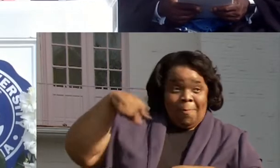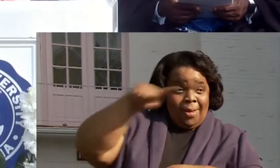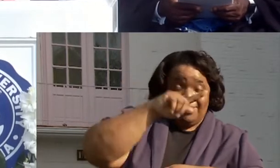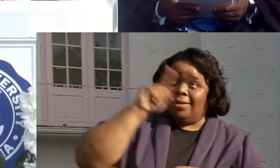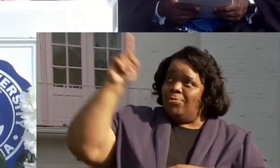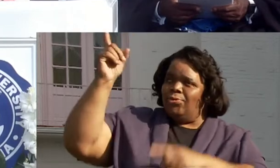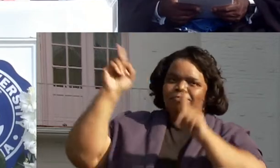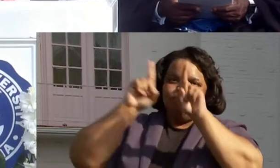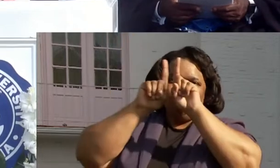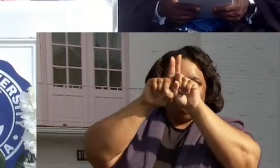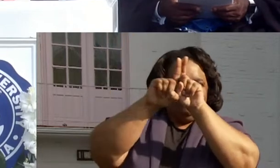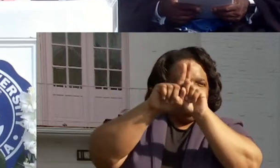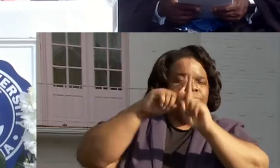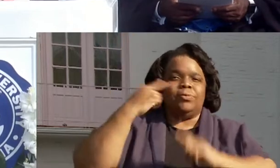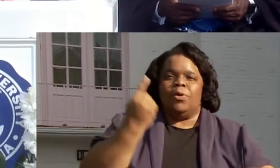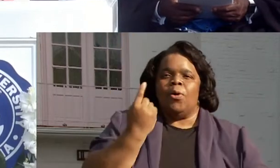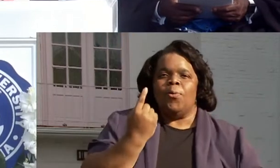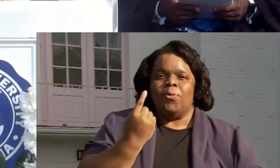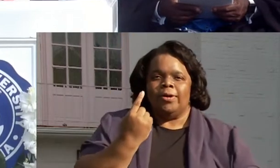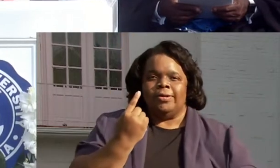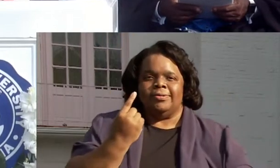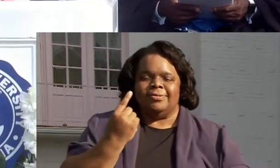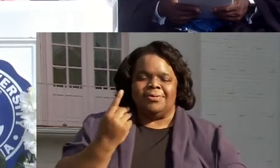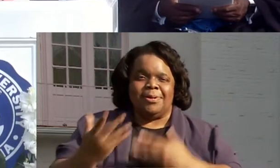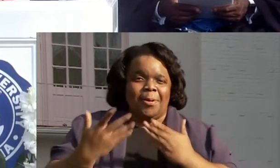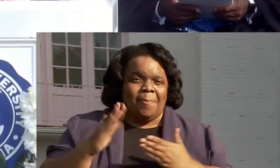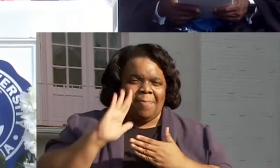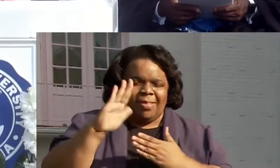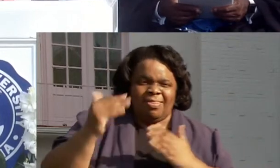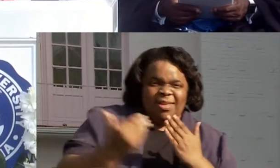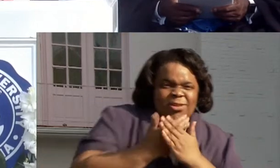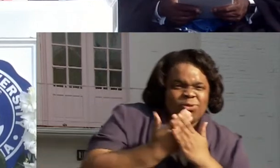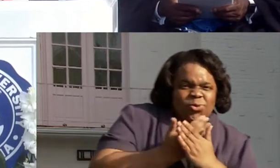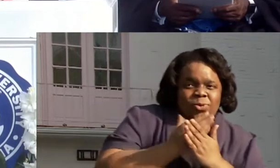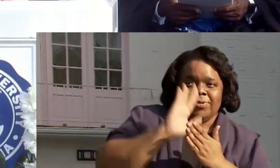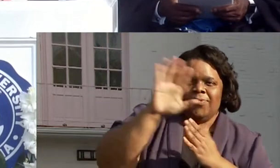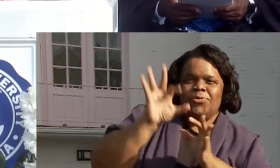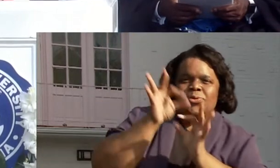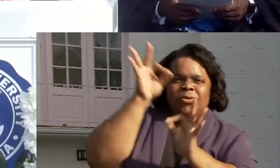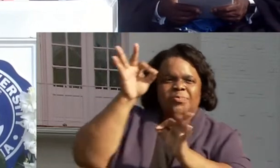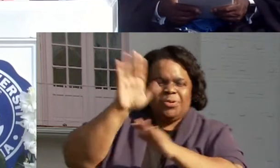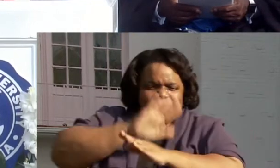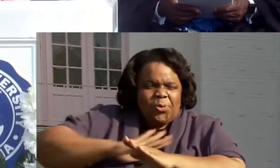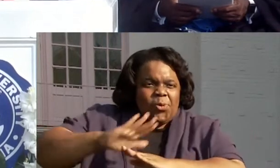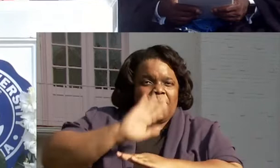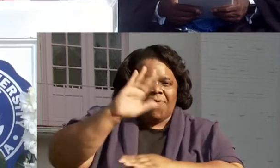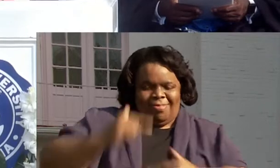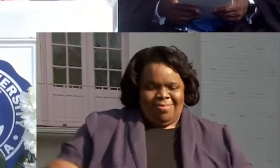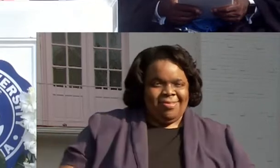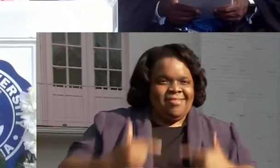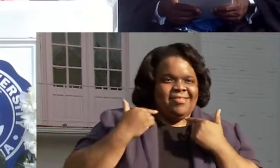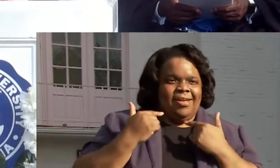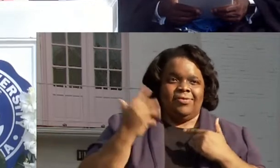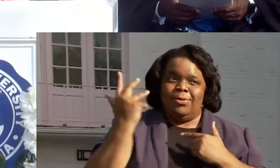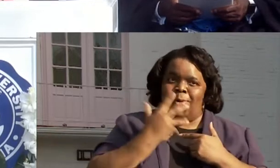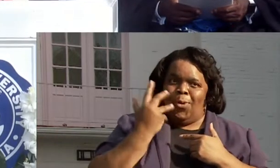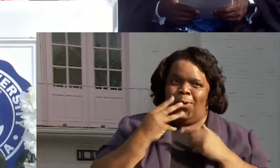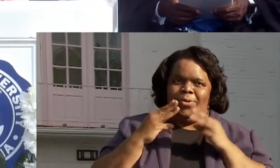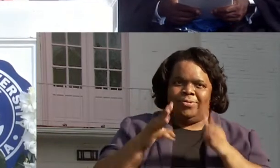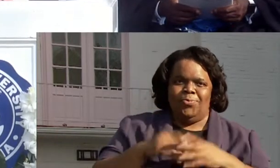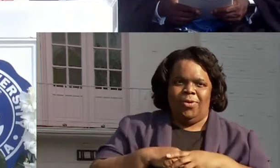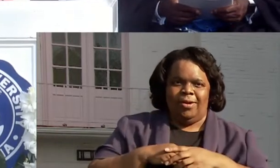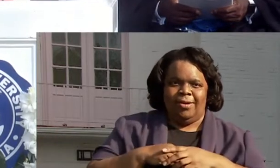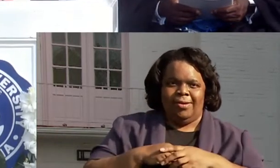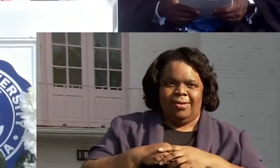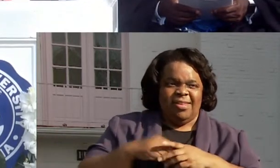them always. May they sense the freshness of your spirit over their lives in amazing ways. May they be